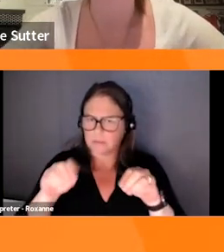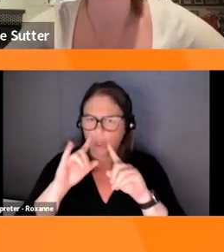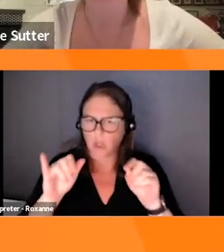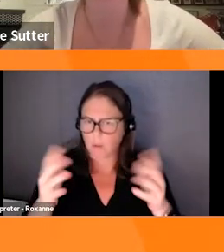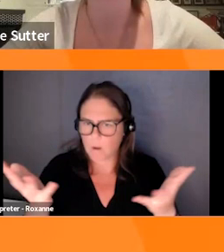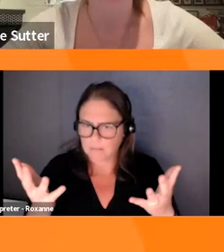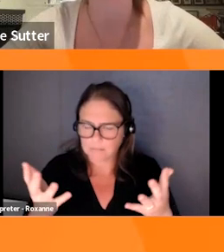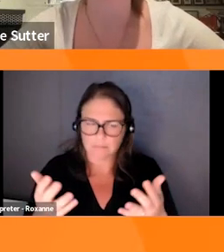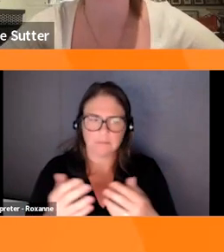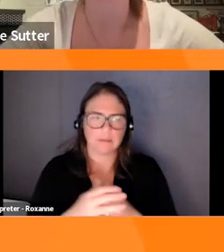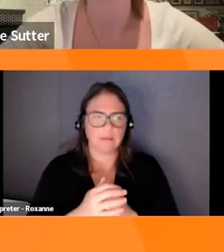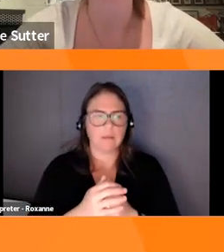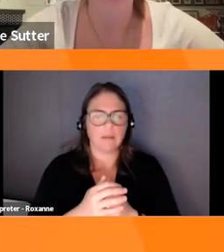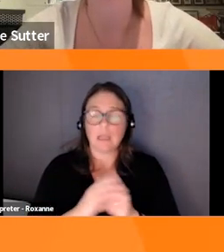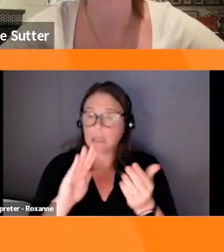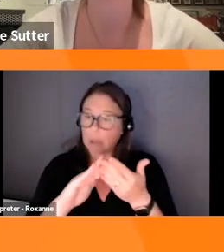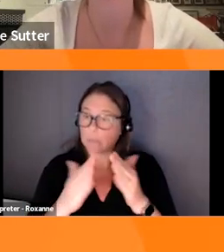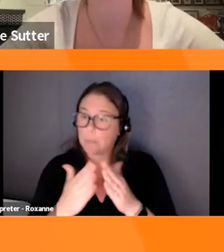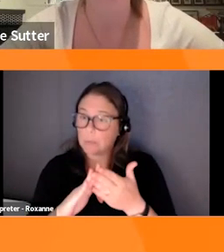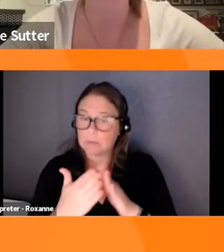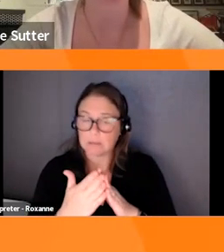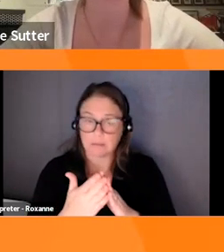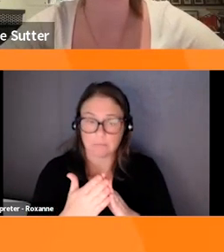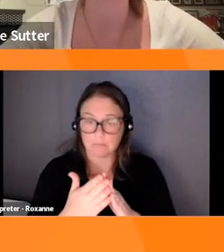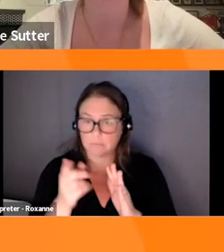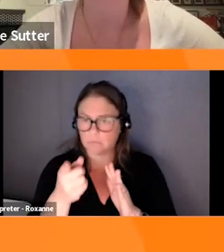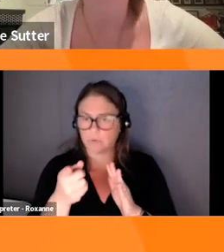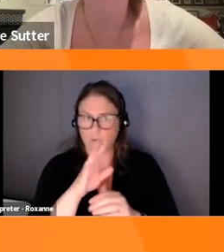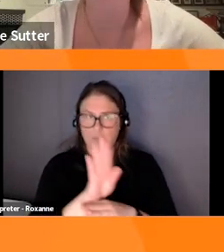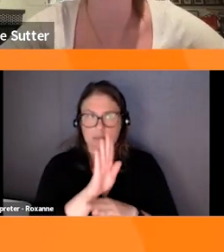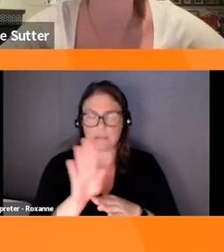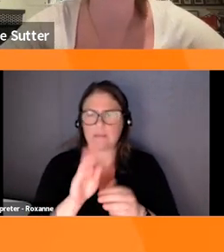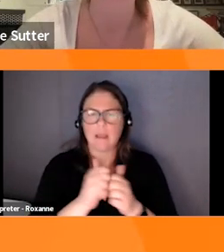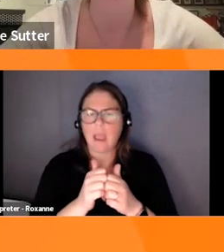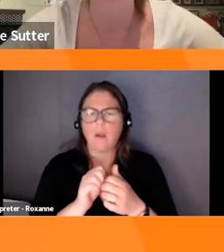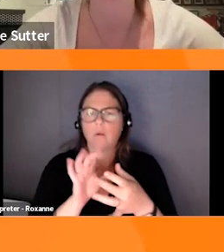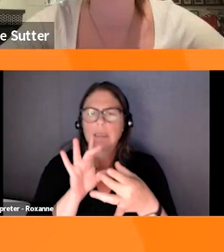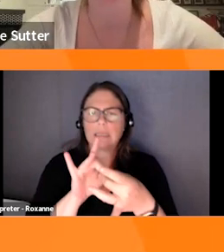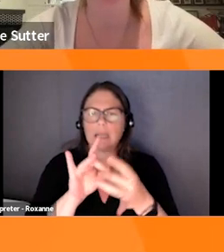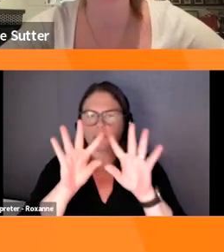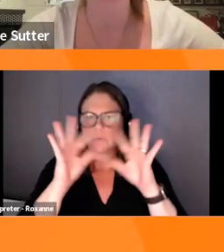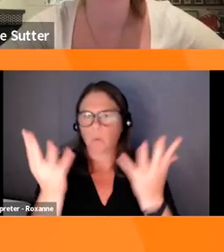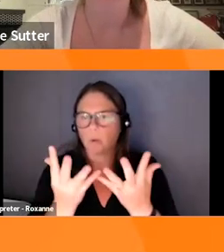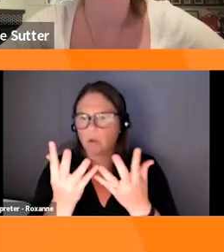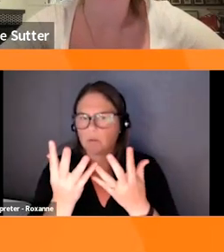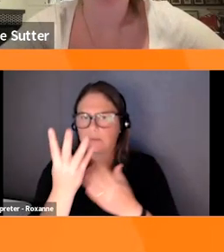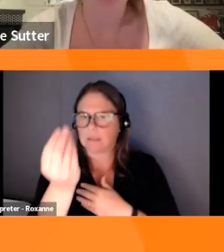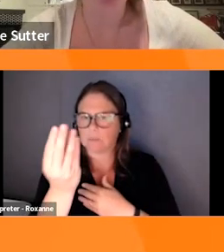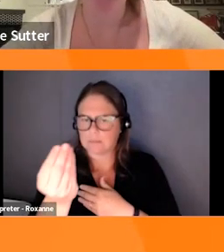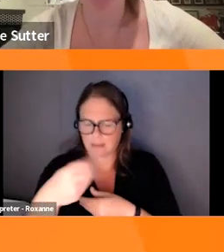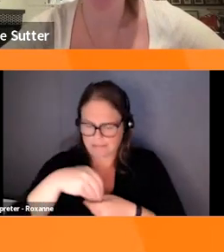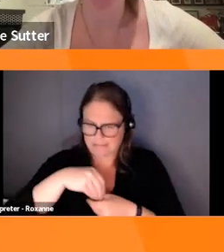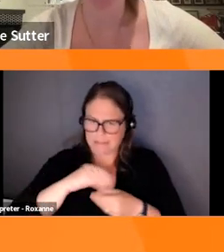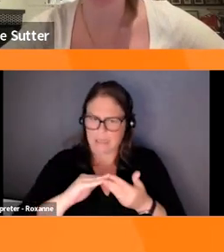And then community, so kind of how you're interacting with the world around you within your own organization as well, your